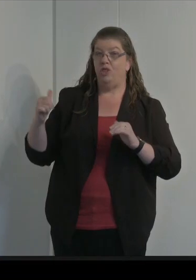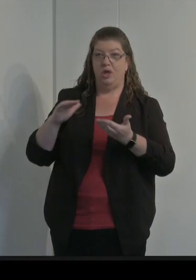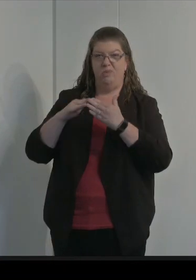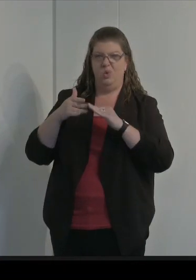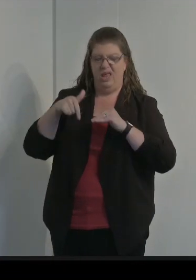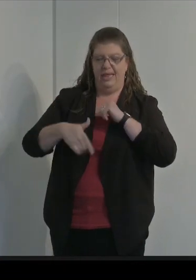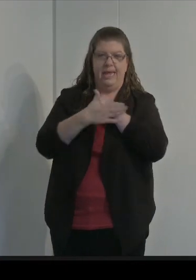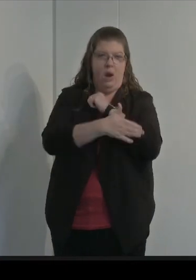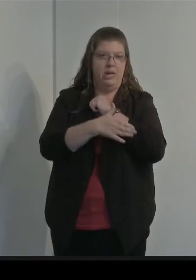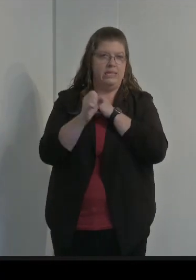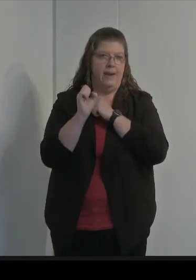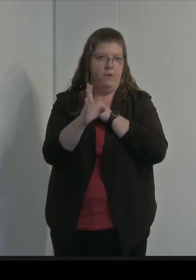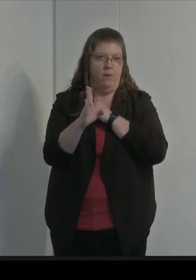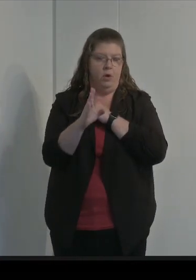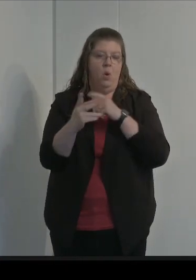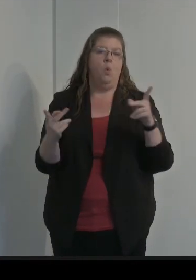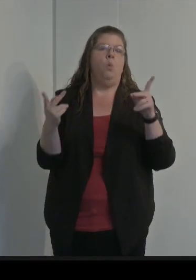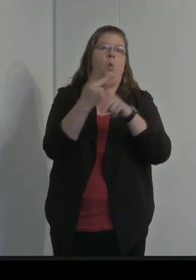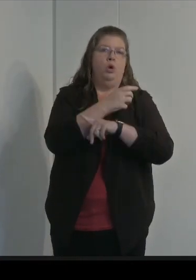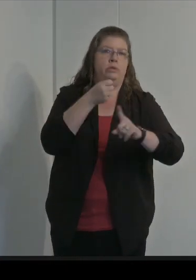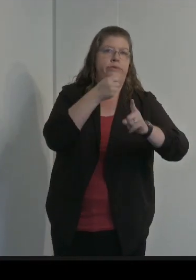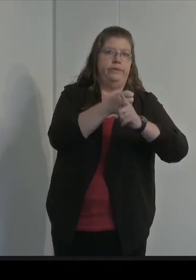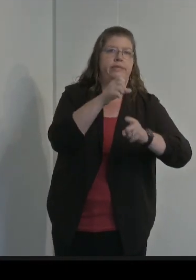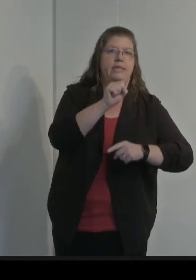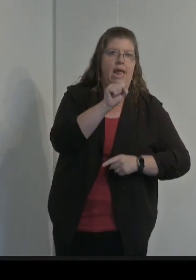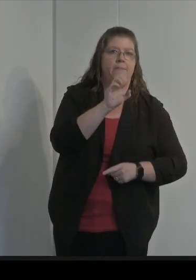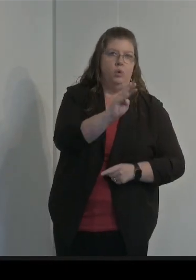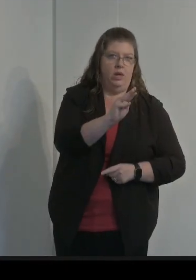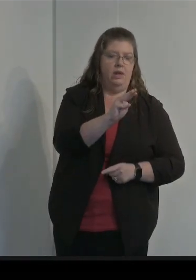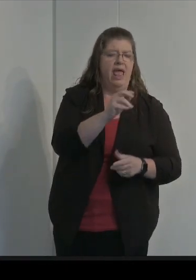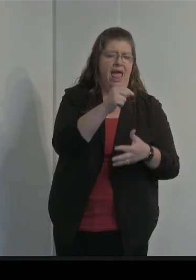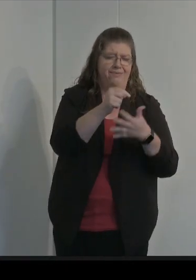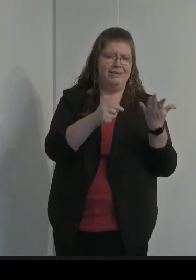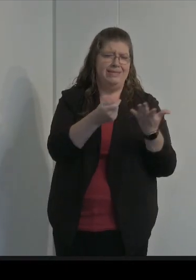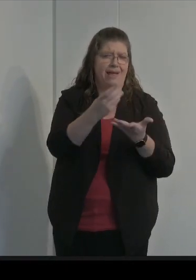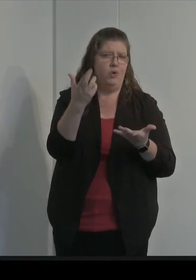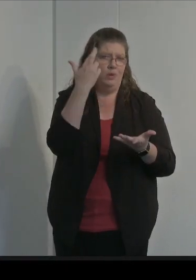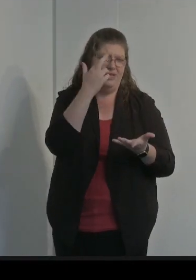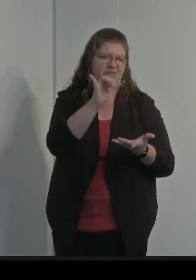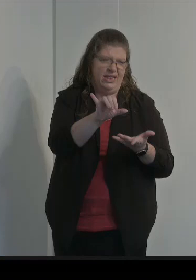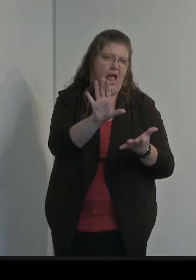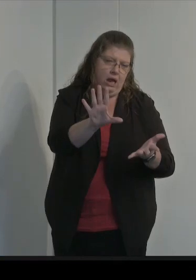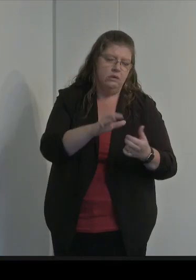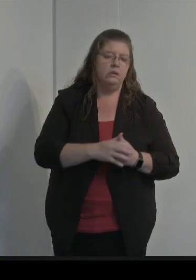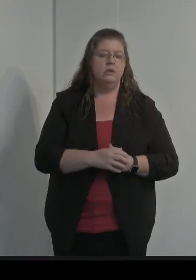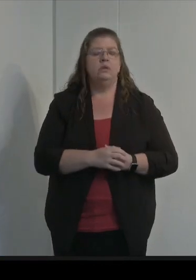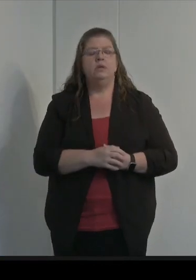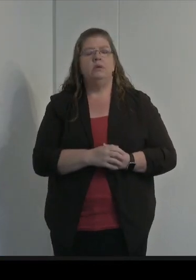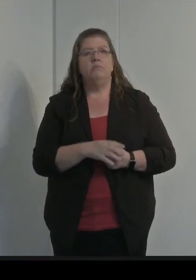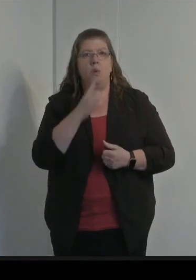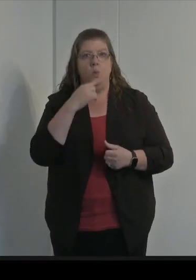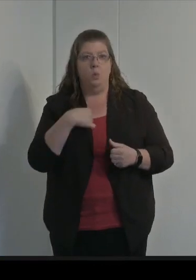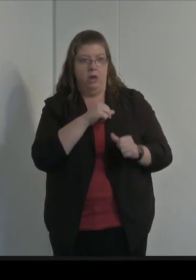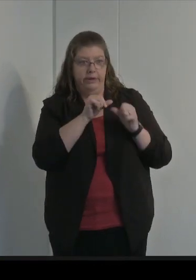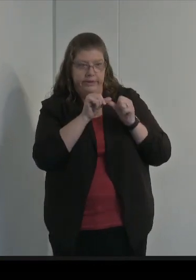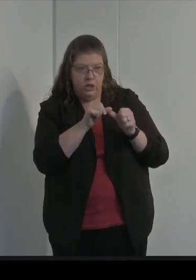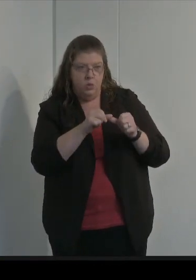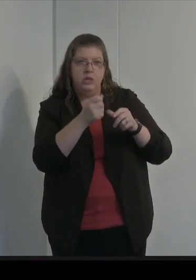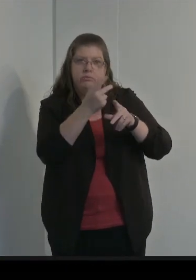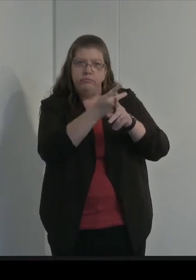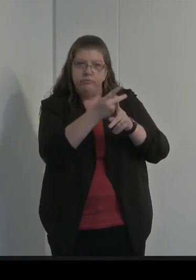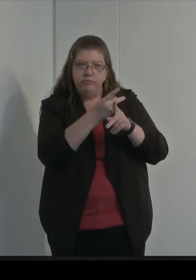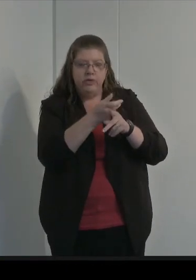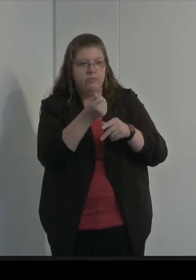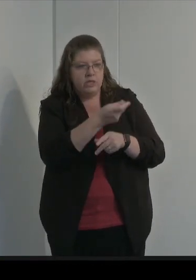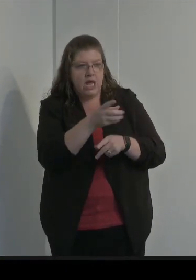the county of Santa Barbara. And there's probably a number of different reasons for that. But we are continuing to care for a